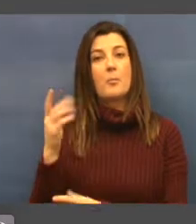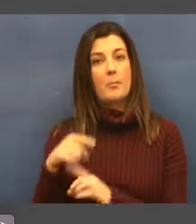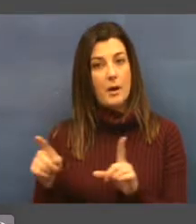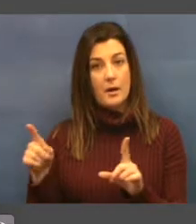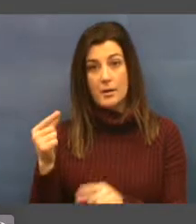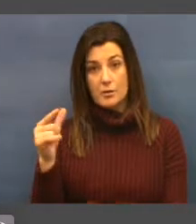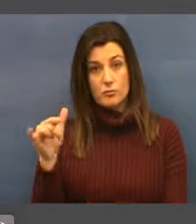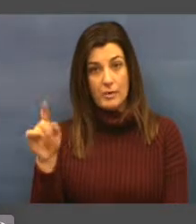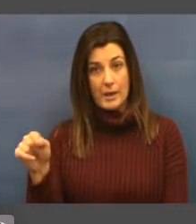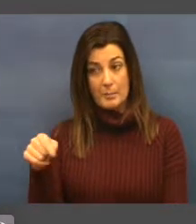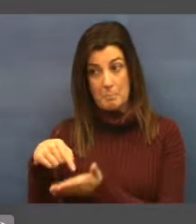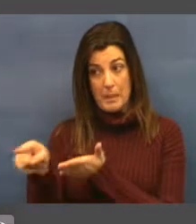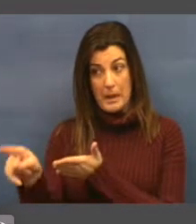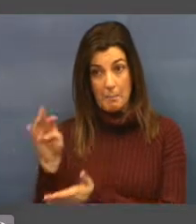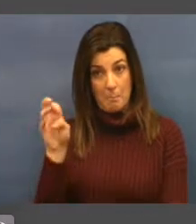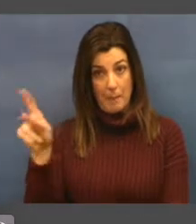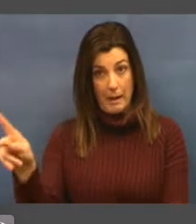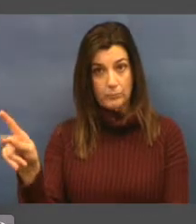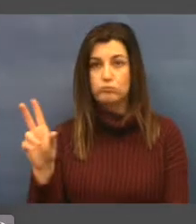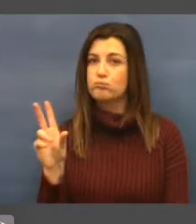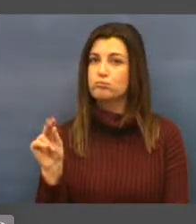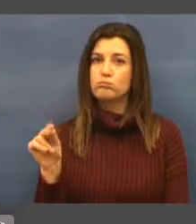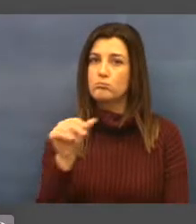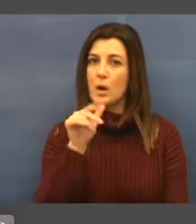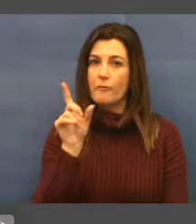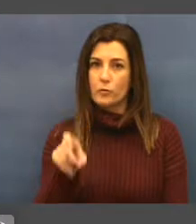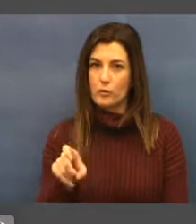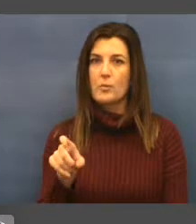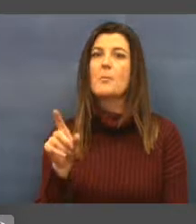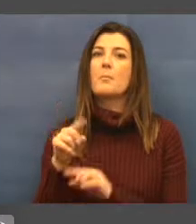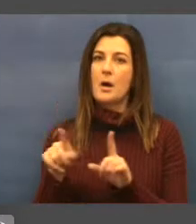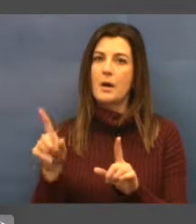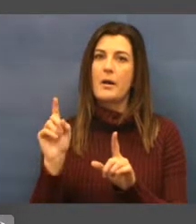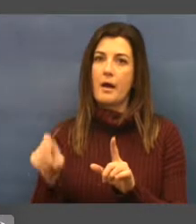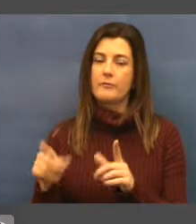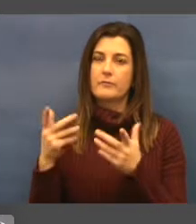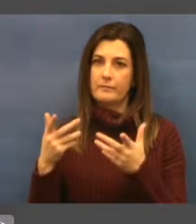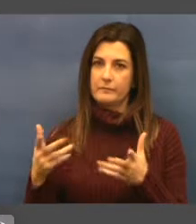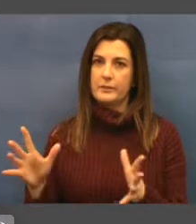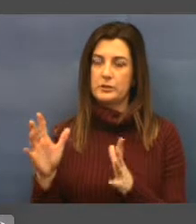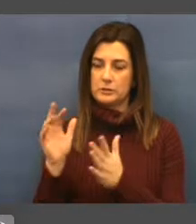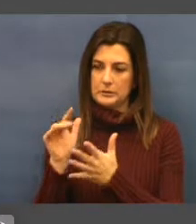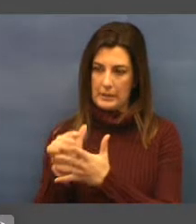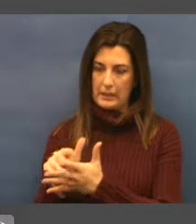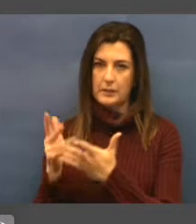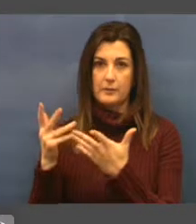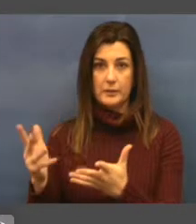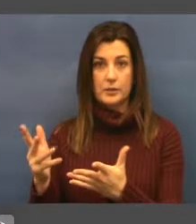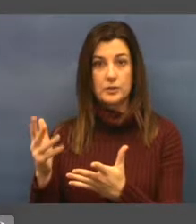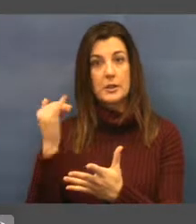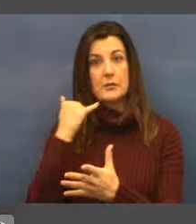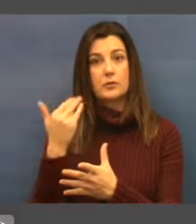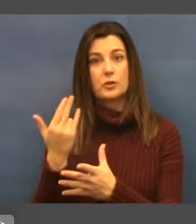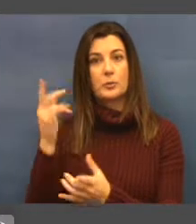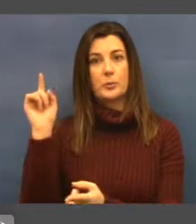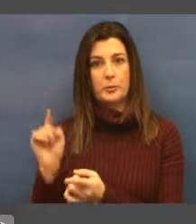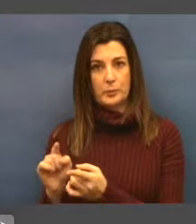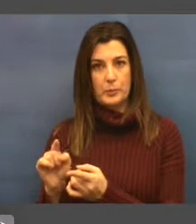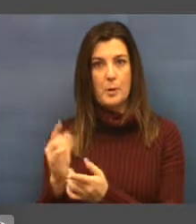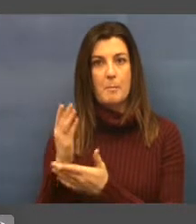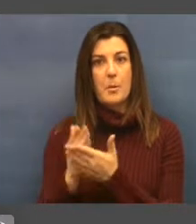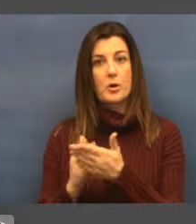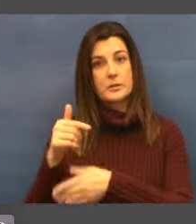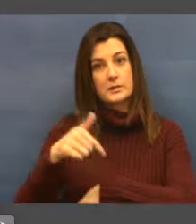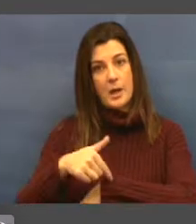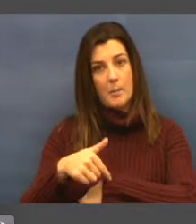need to be repaid so long as you complete your period of study. It is worth noting that if you drop to part-time